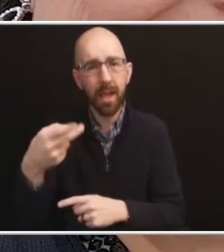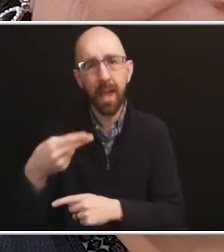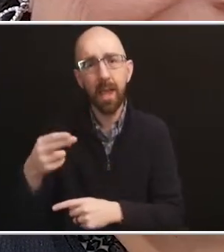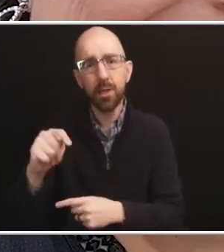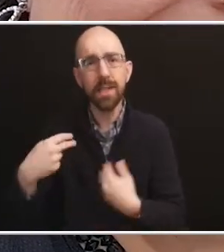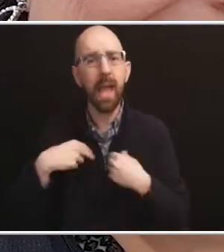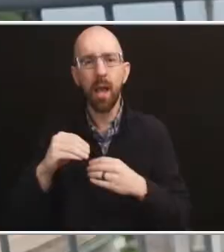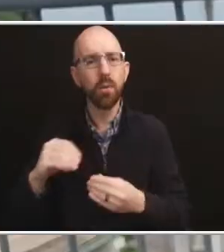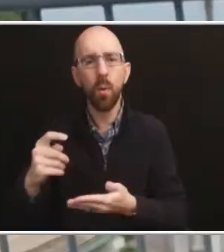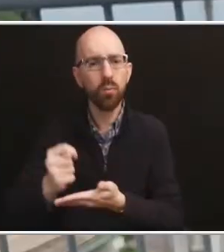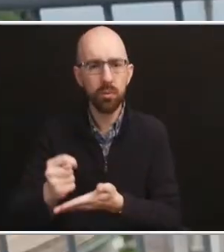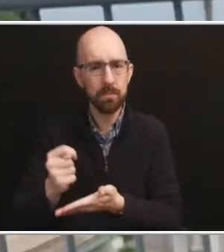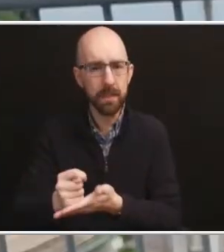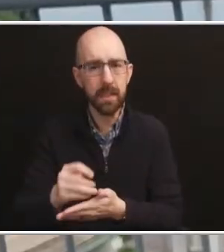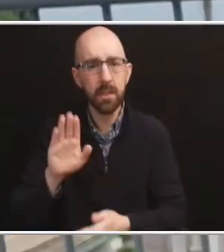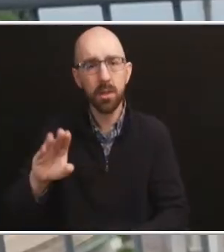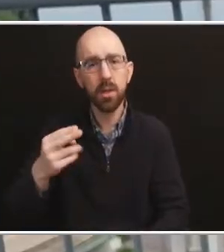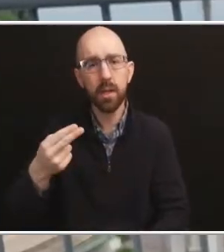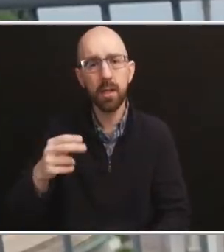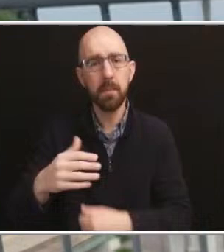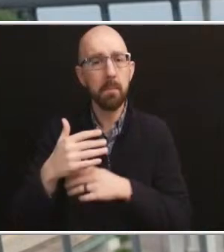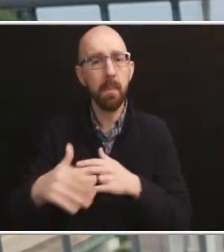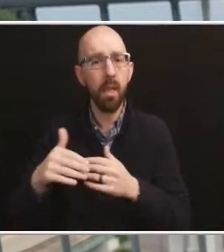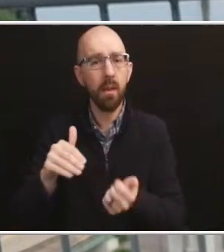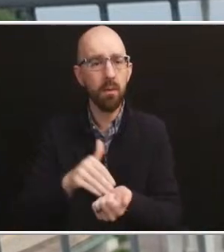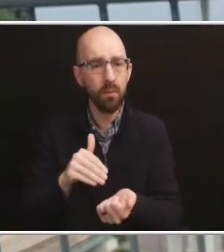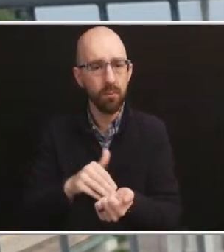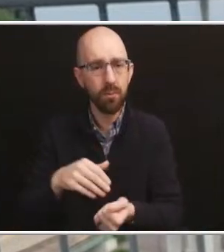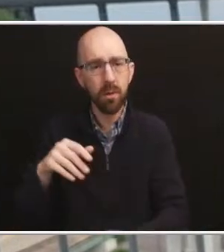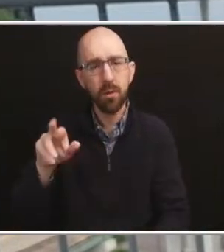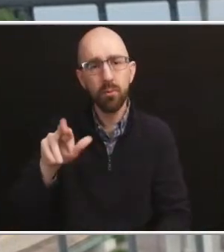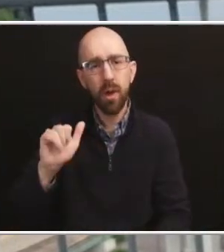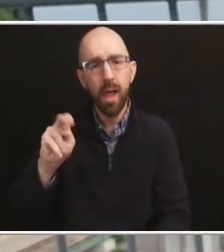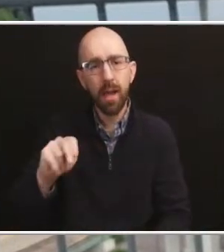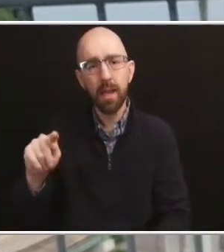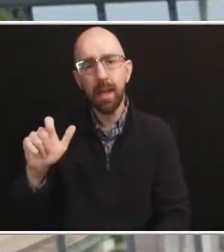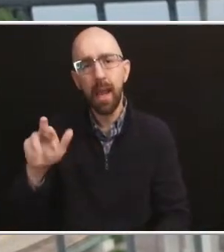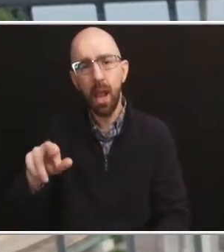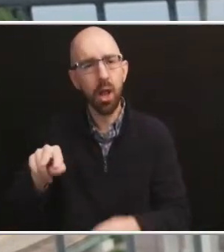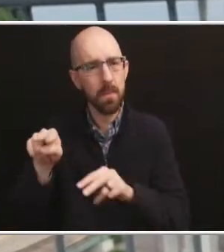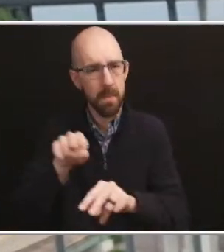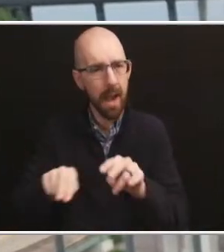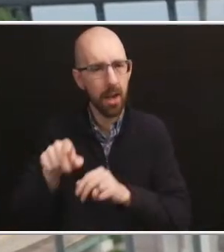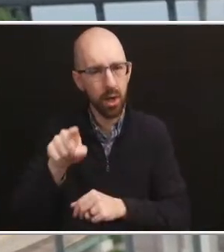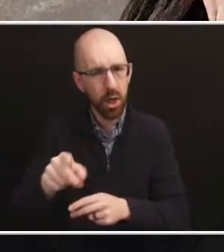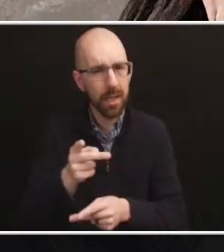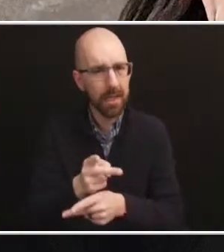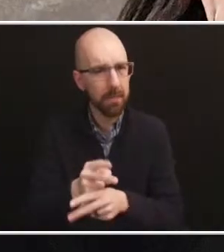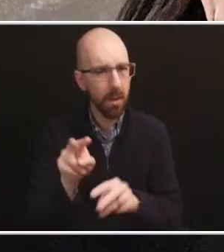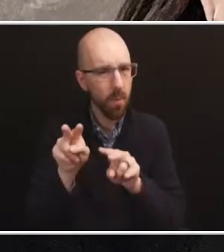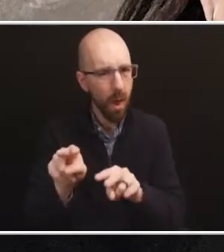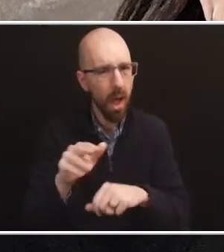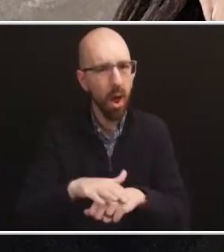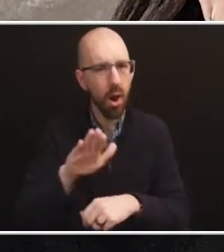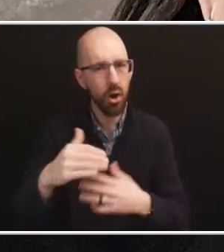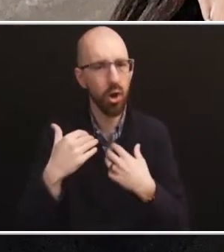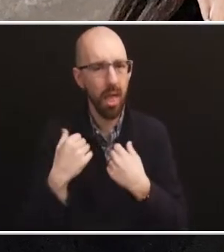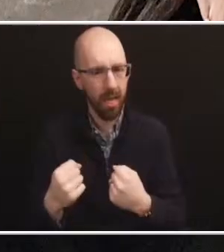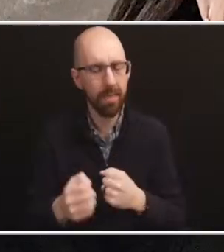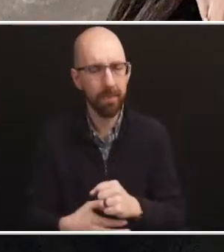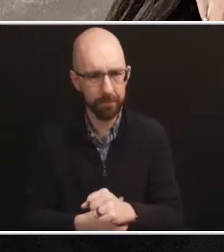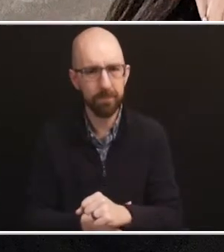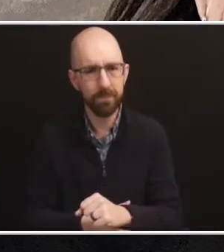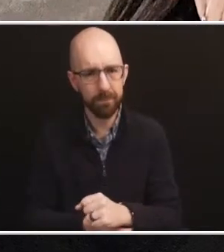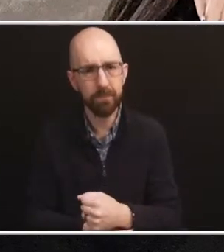HHT. So her hepatologist, Dr. Ryan Taylor, is monitoring Dawn, keeping a watchful eye on her health. I do have